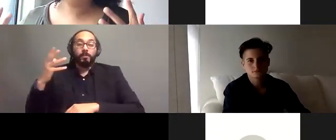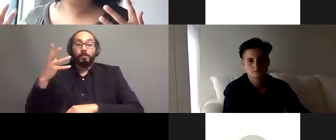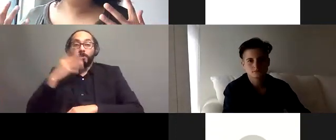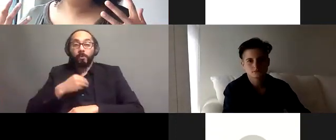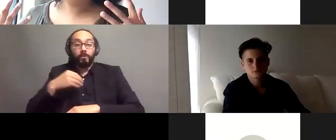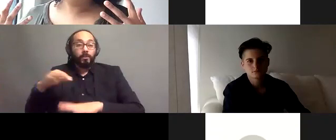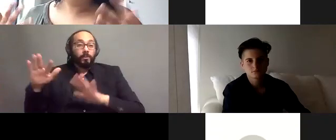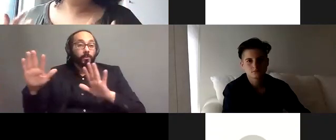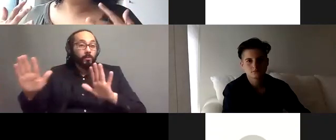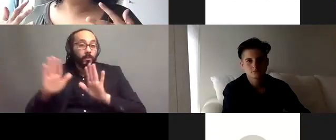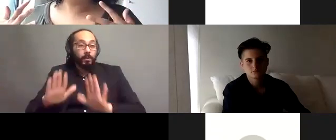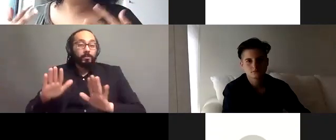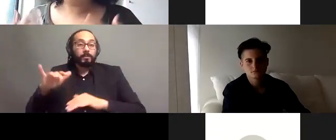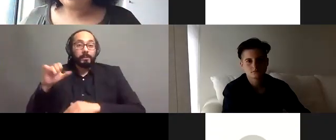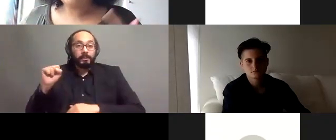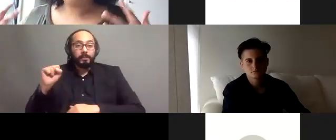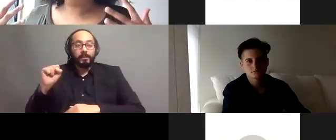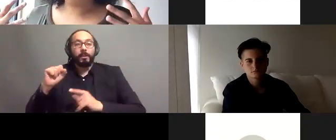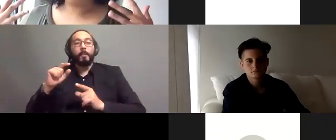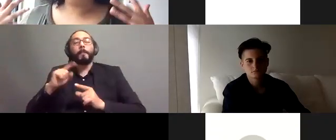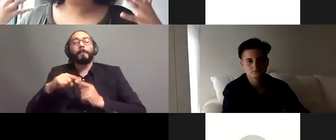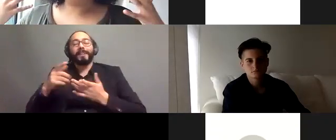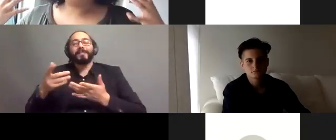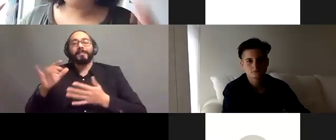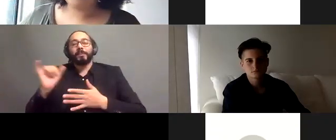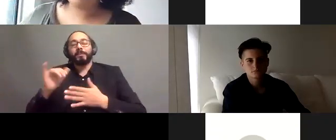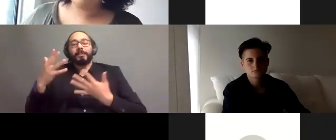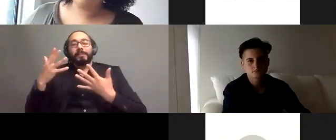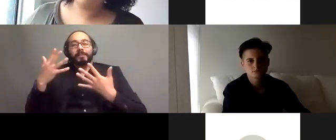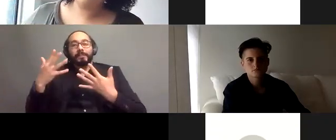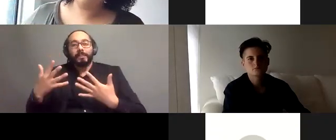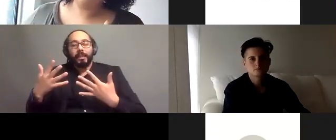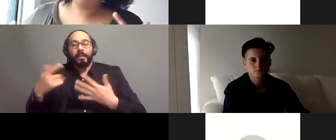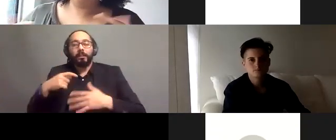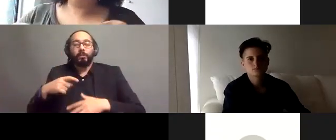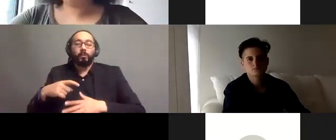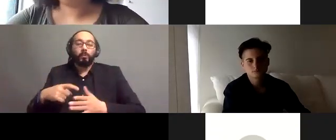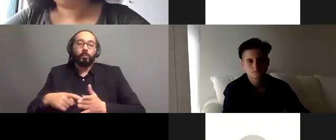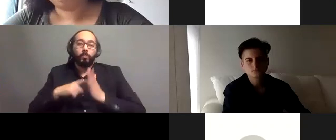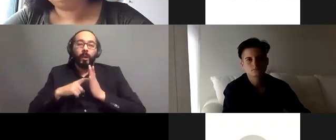it's almost sad that it's a requirement.